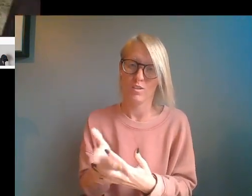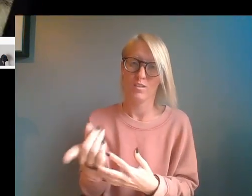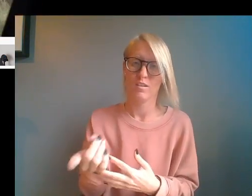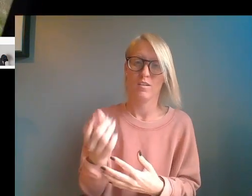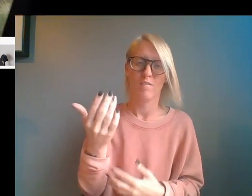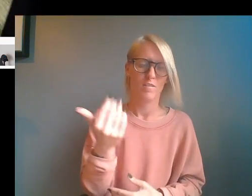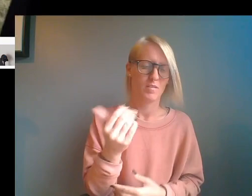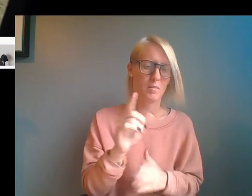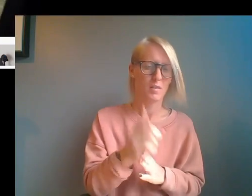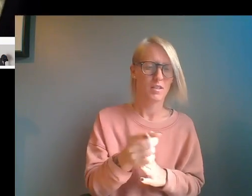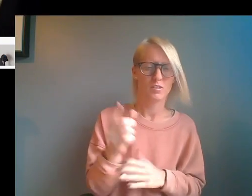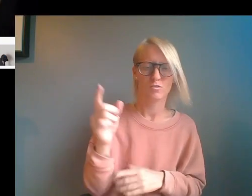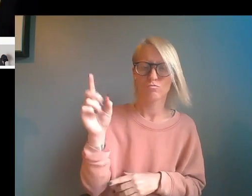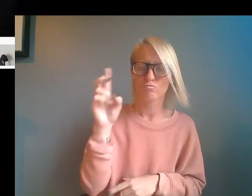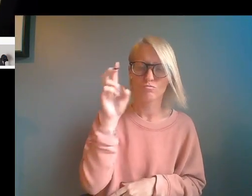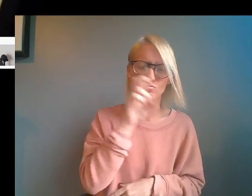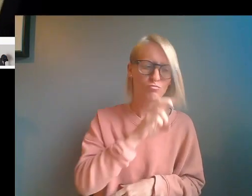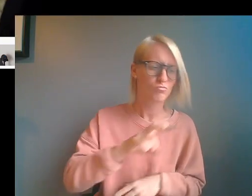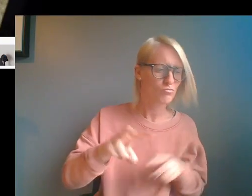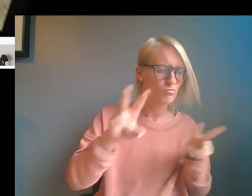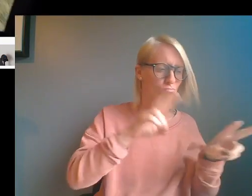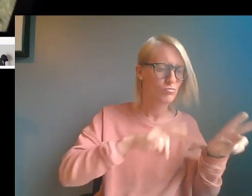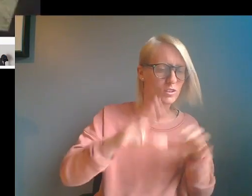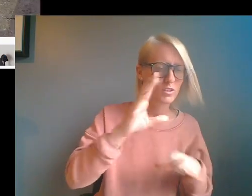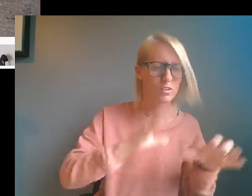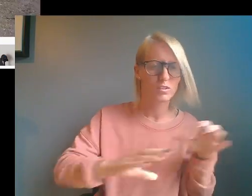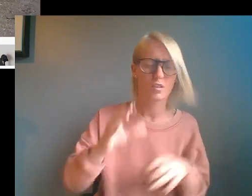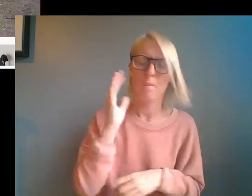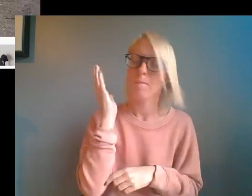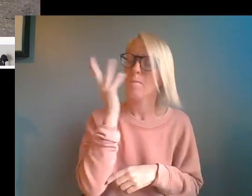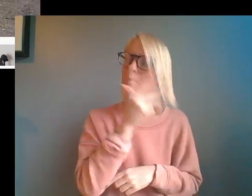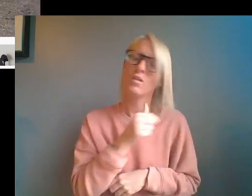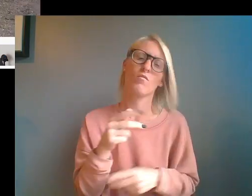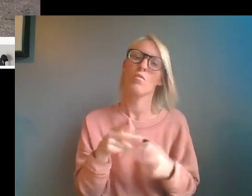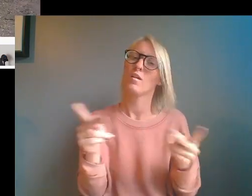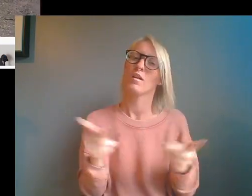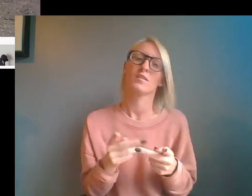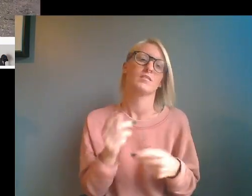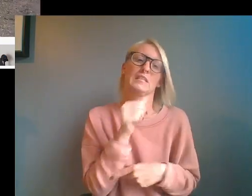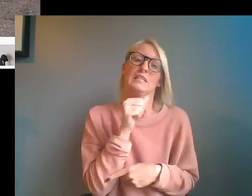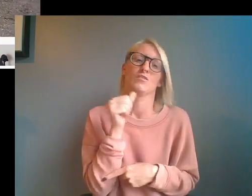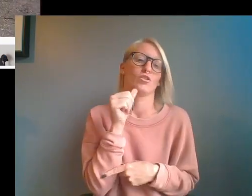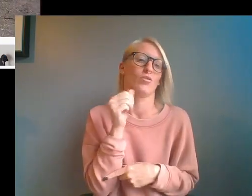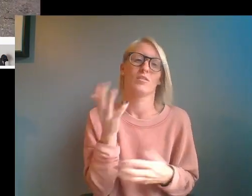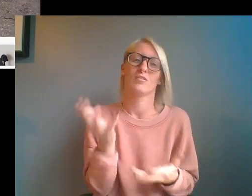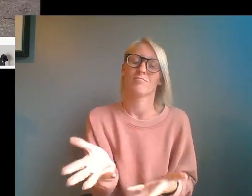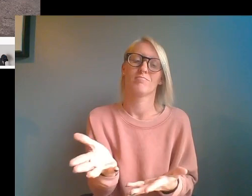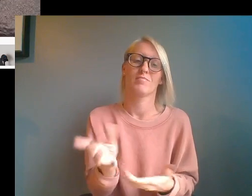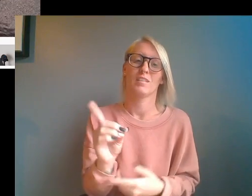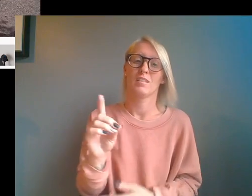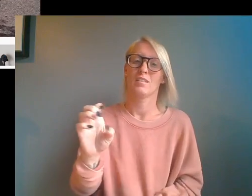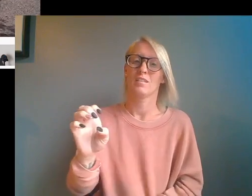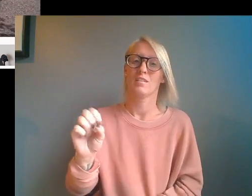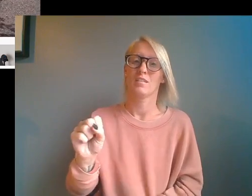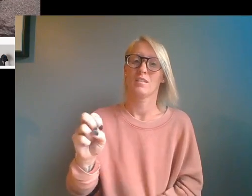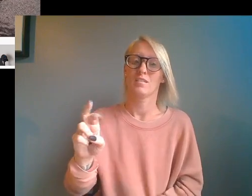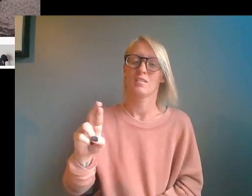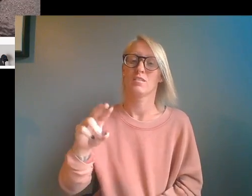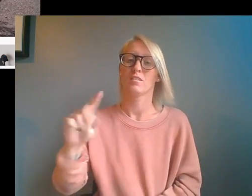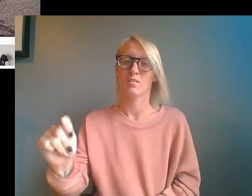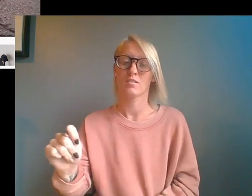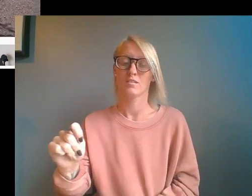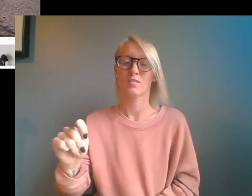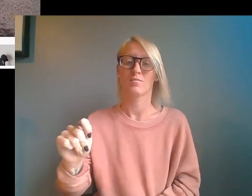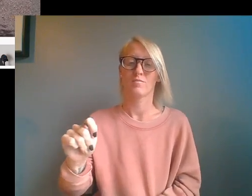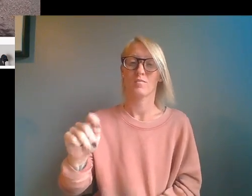out. This park is a beautiful place to spend some time in Arizona, and the Painted Desert Inn was a Route 66 landmark